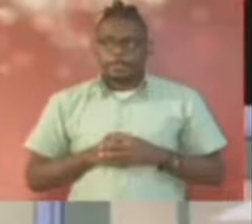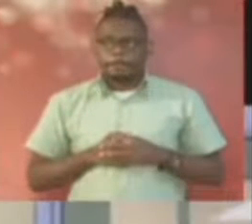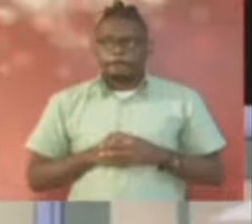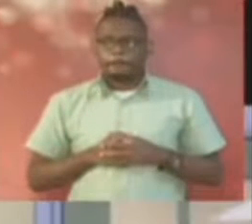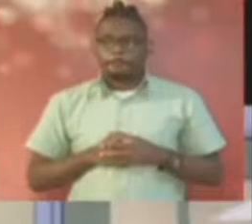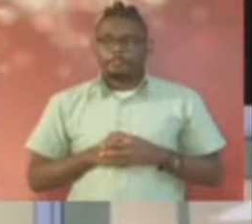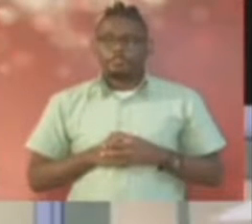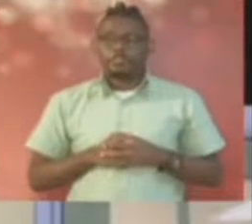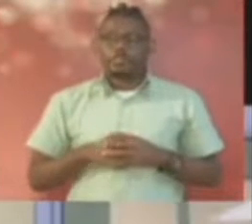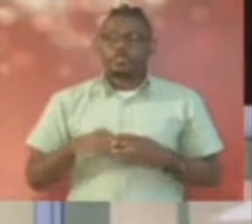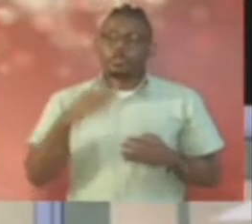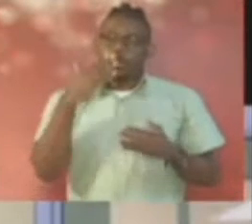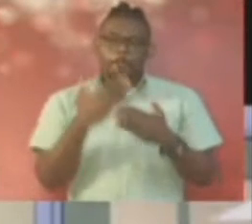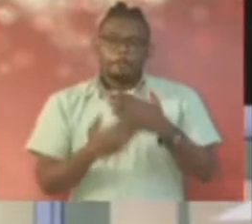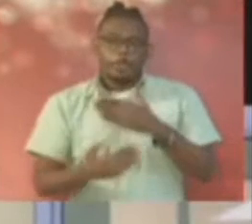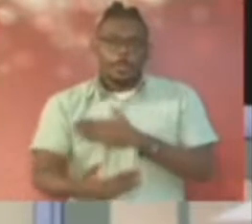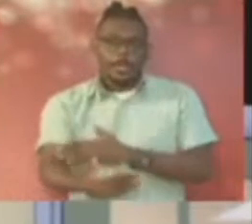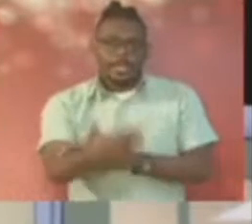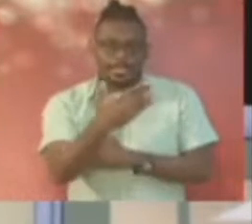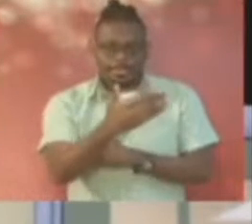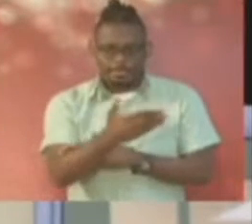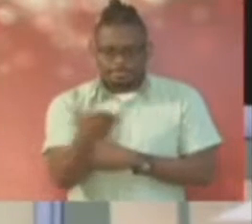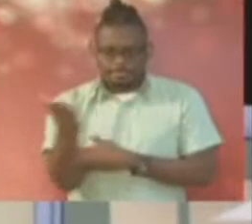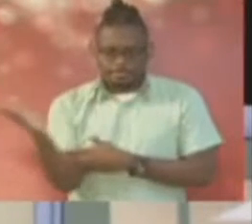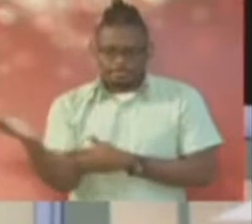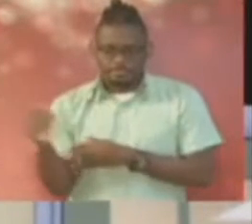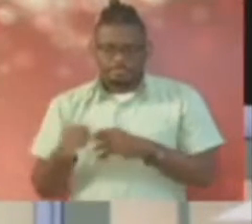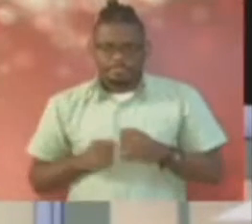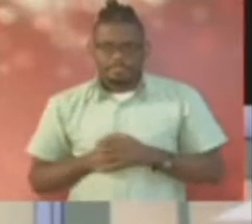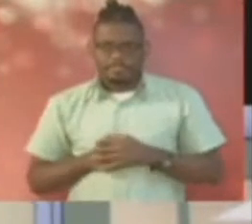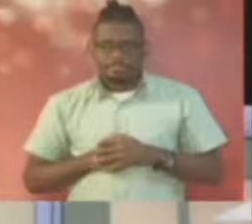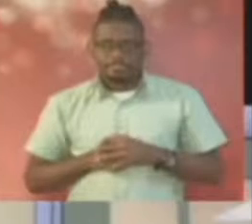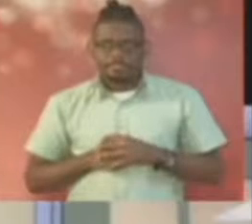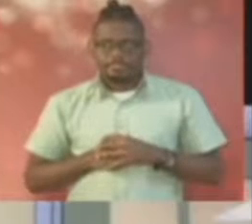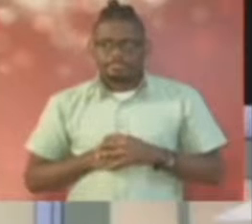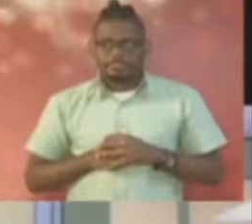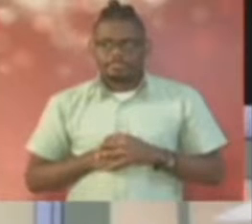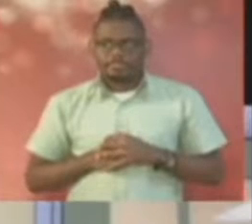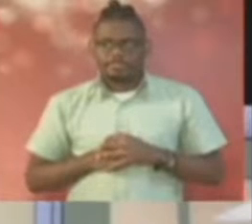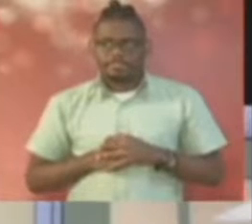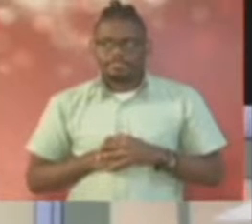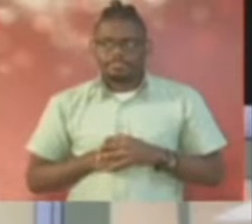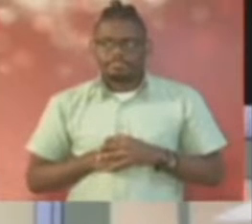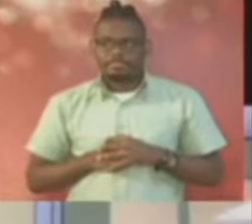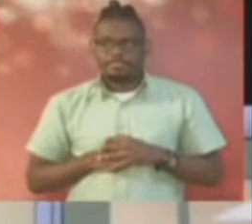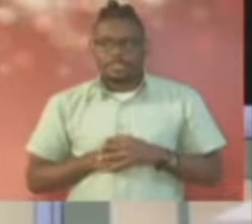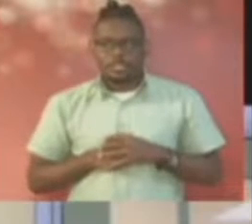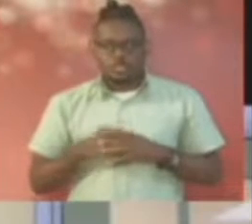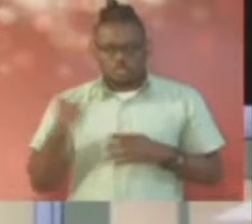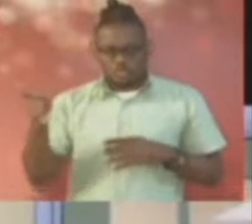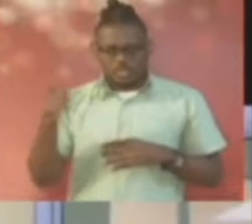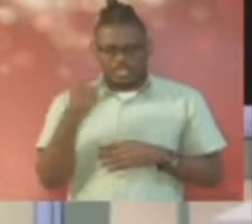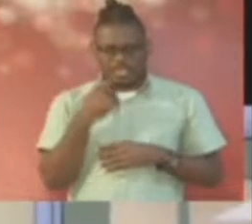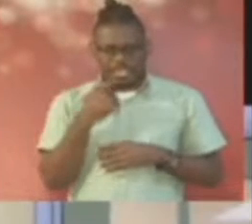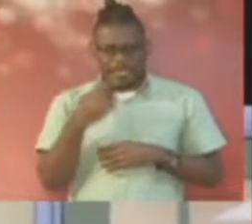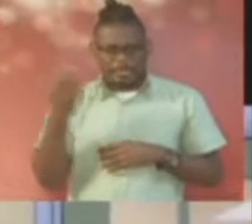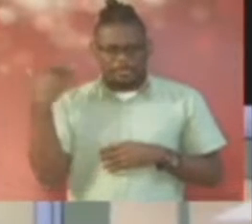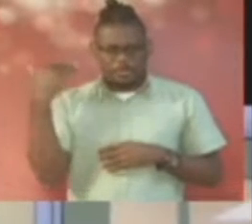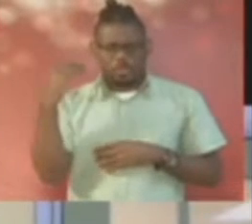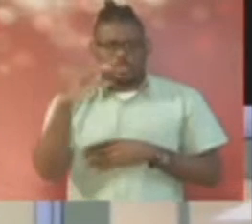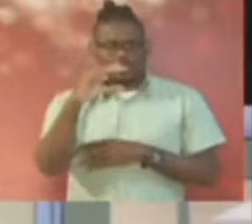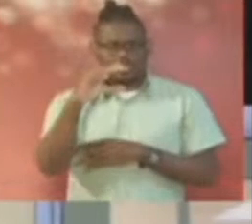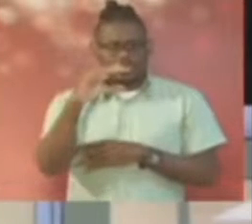Morning, everyone. Urvashi from TV6. Dr. Parasram, you said a short while ago, you rightfully said